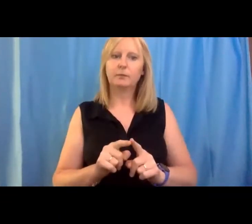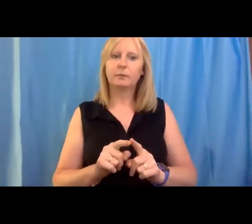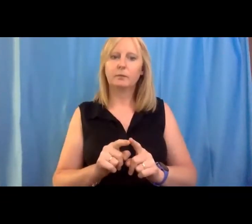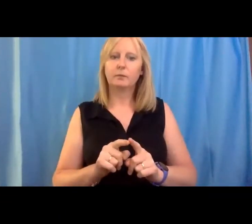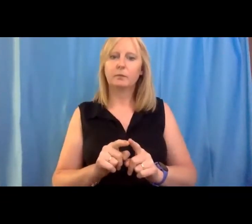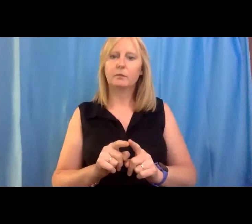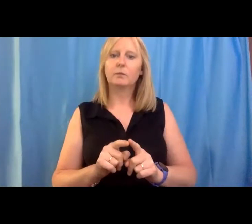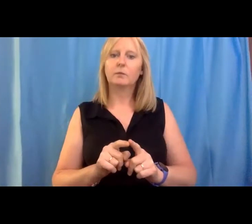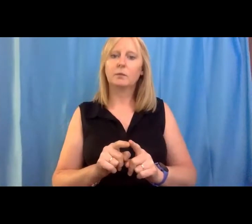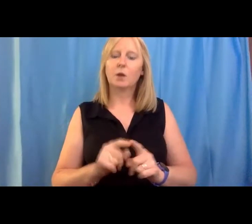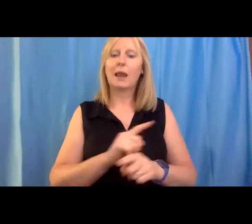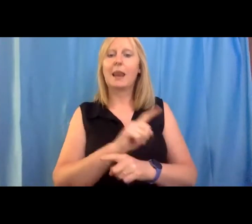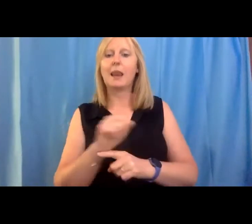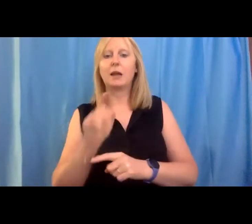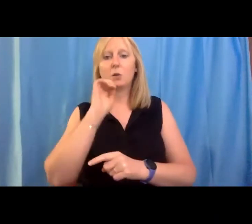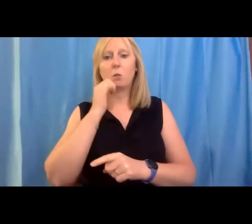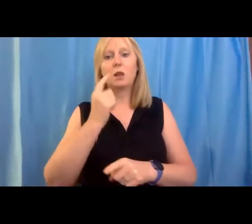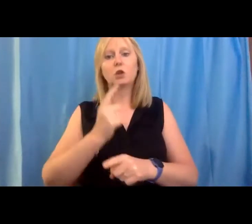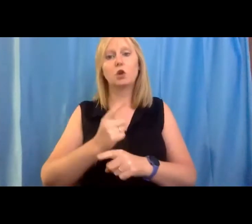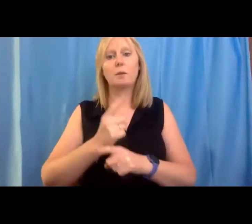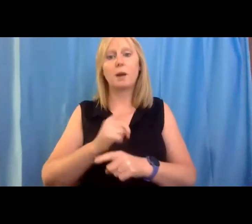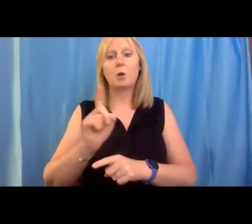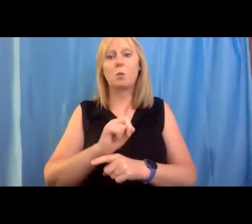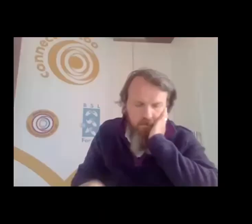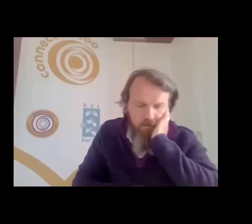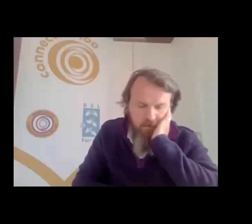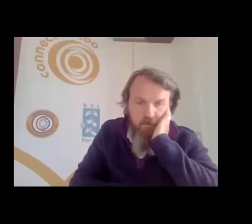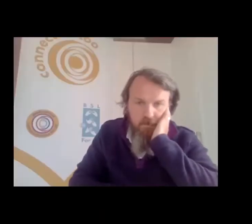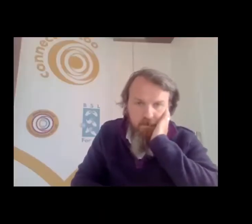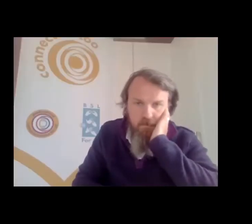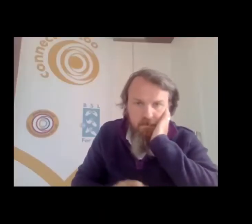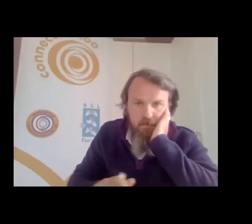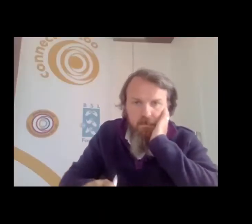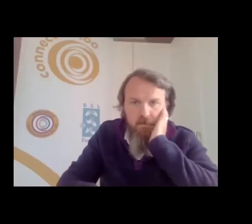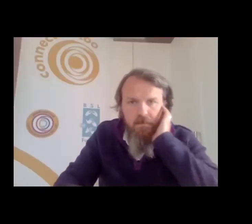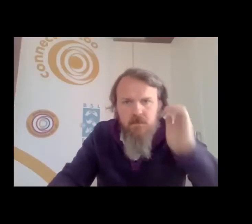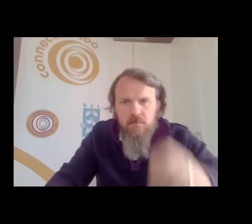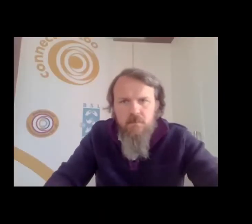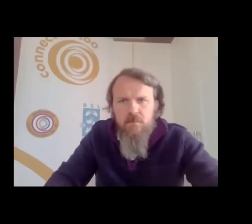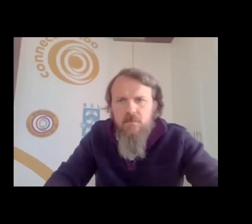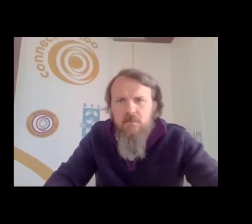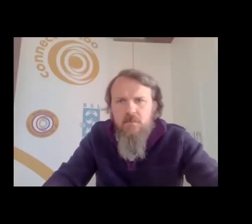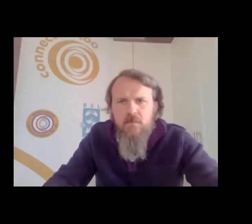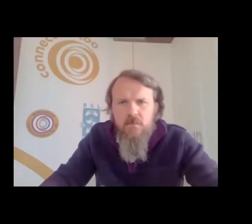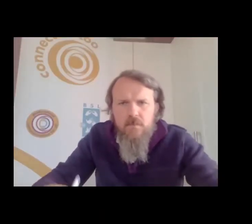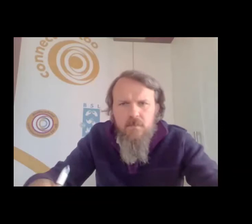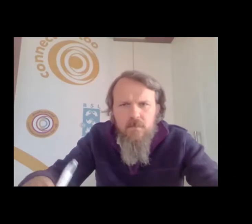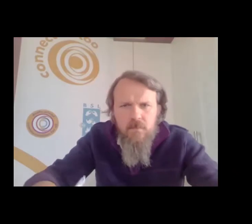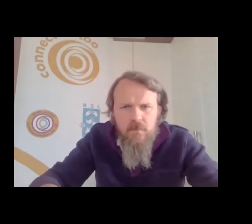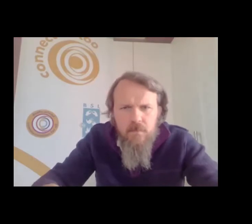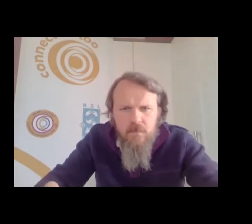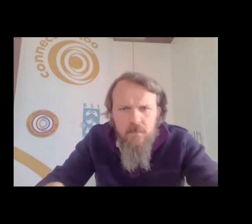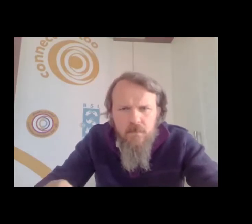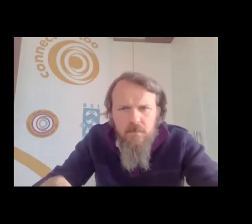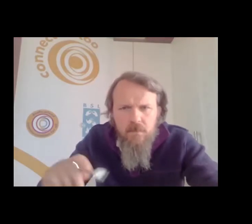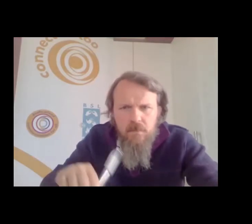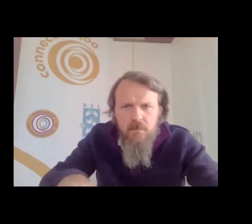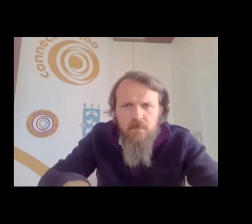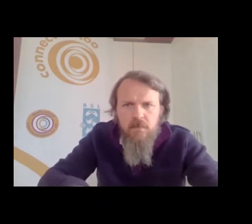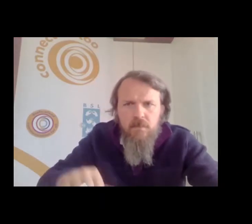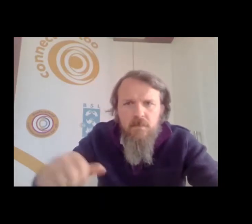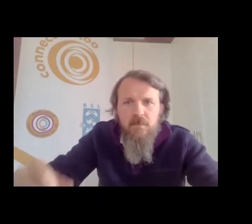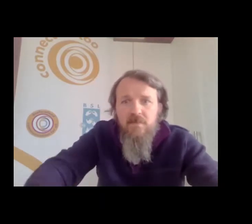the workshops later on is how can we make changes to the application process, because we are keen to do it, because it